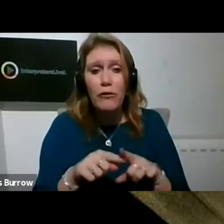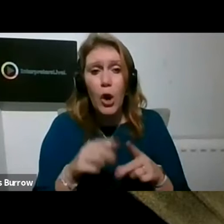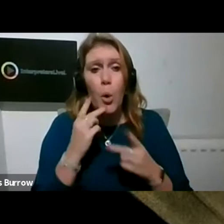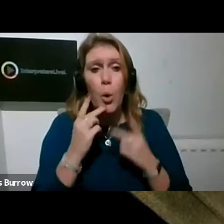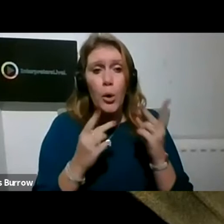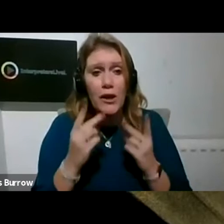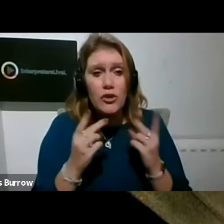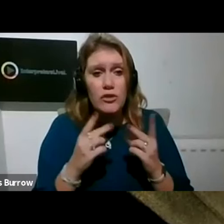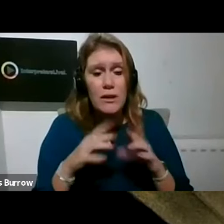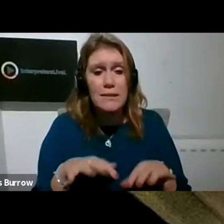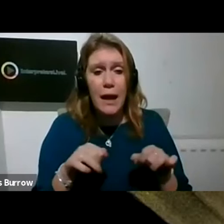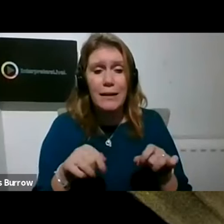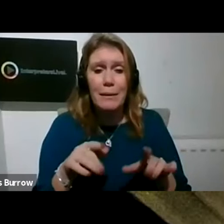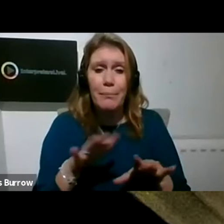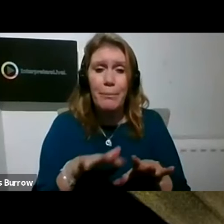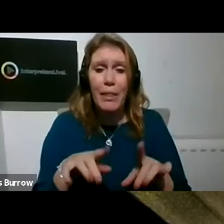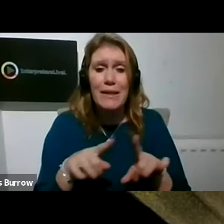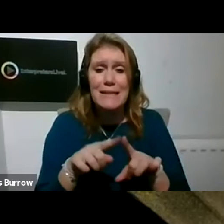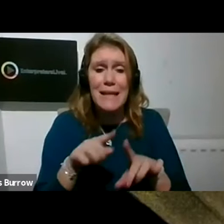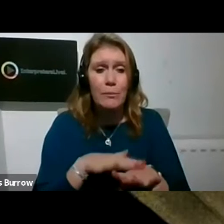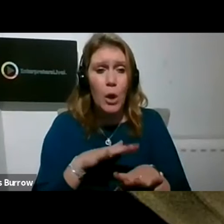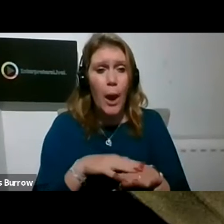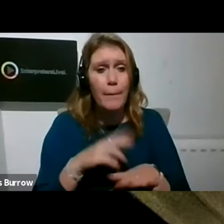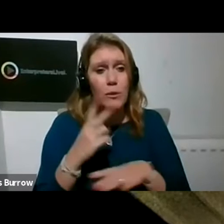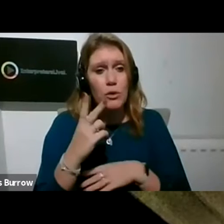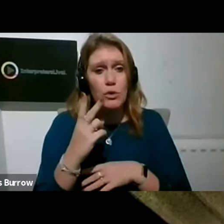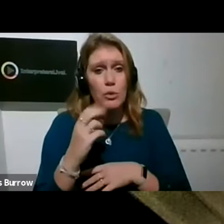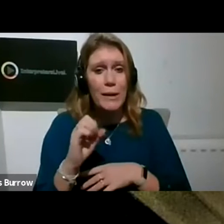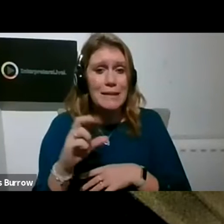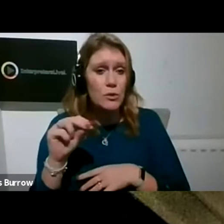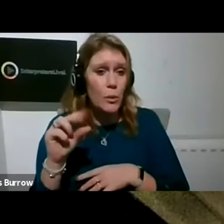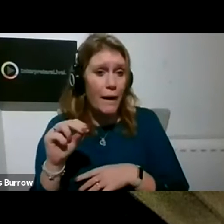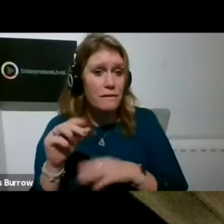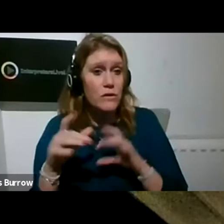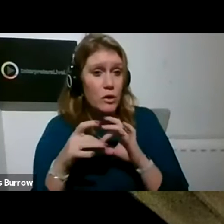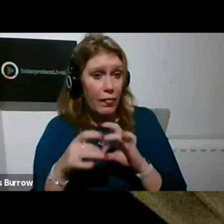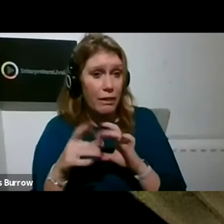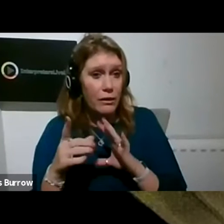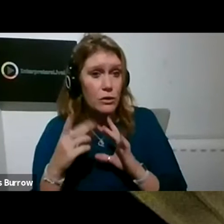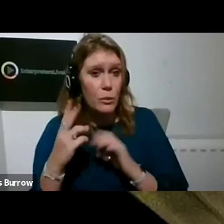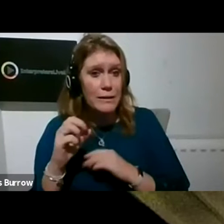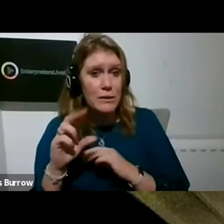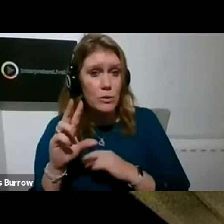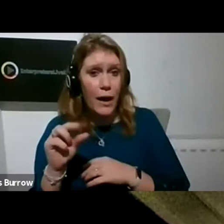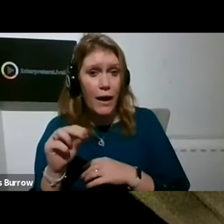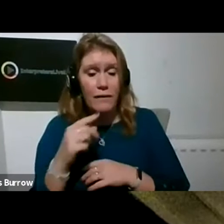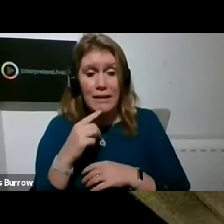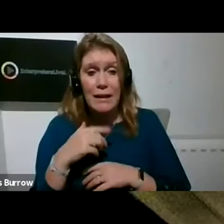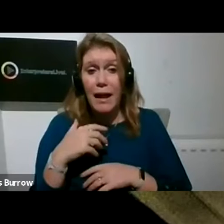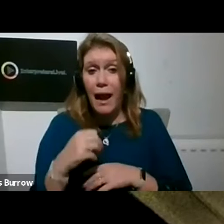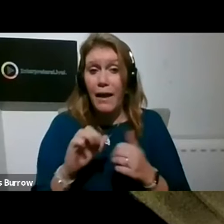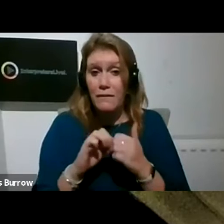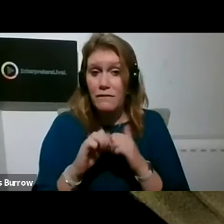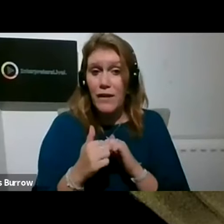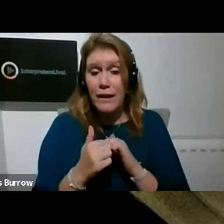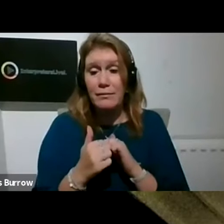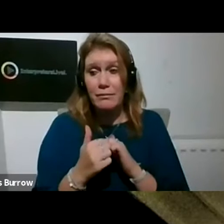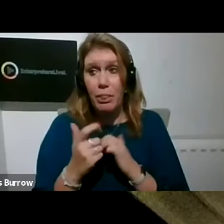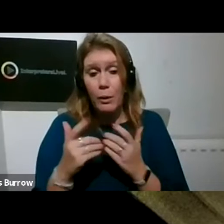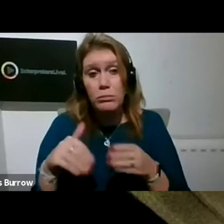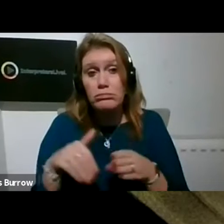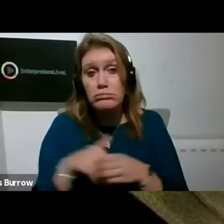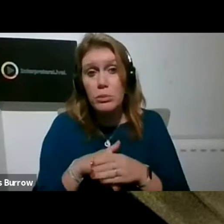Together 2012, and we've always had quite close contacts. And I had a dear friend who was with Para Orchestra.